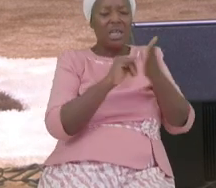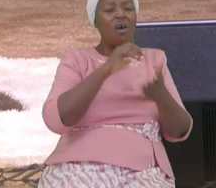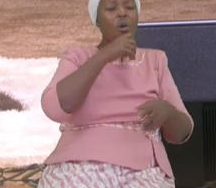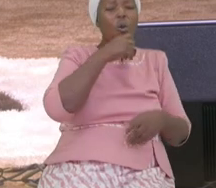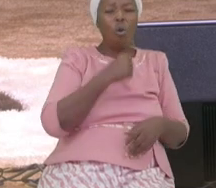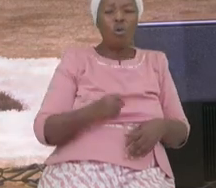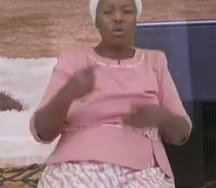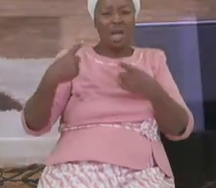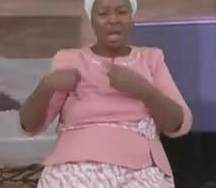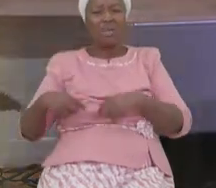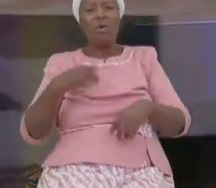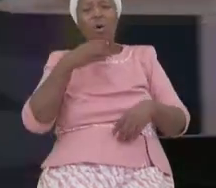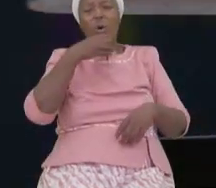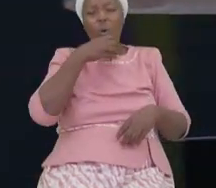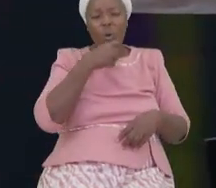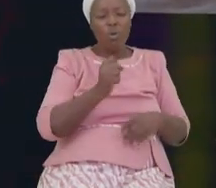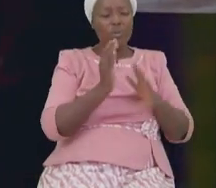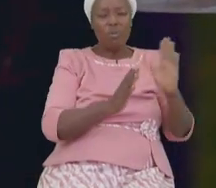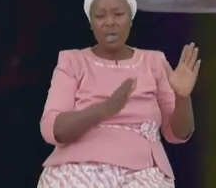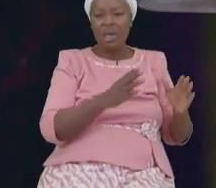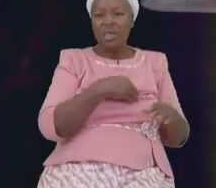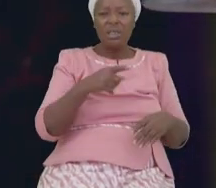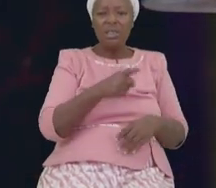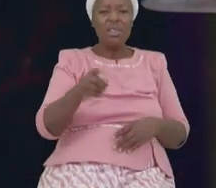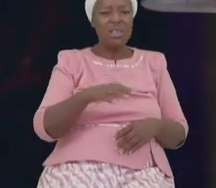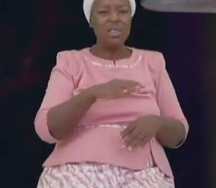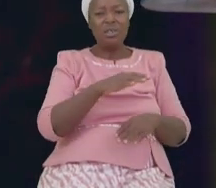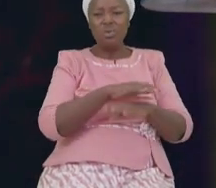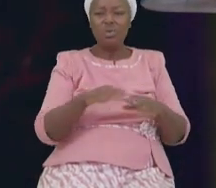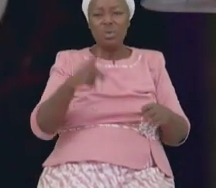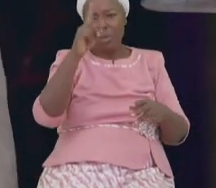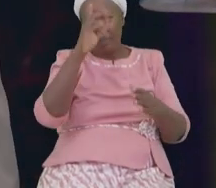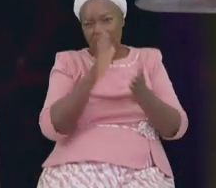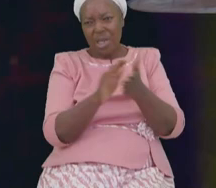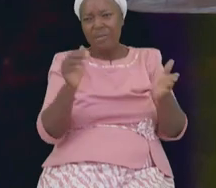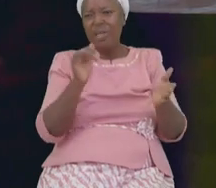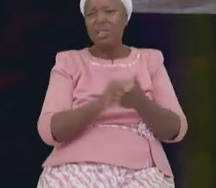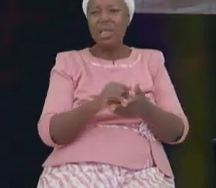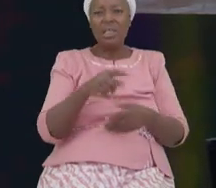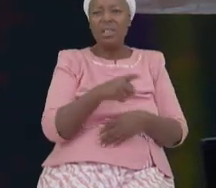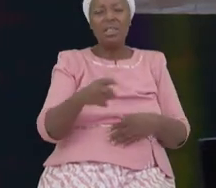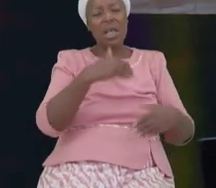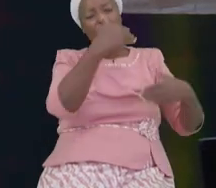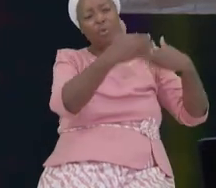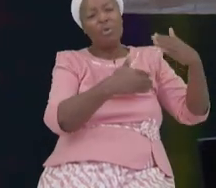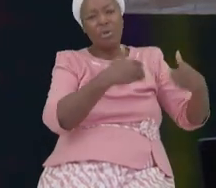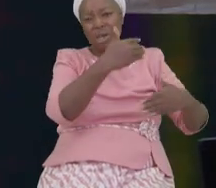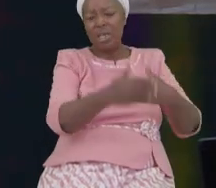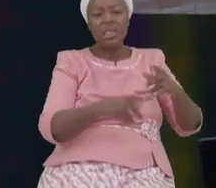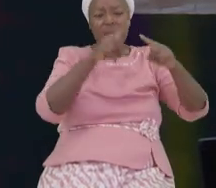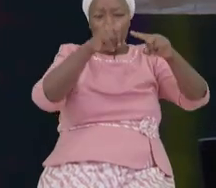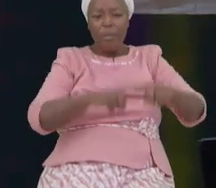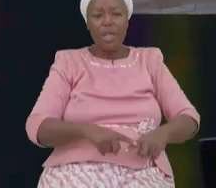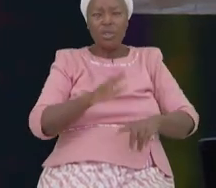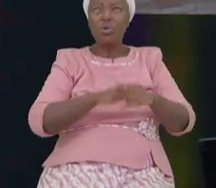heart, old concept. They don't believe that their progress depends on God,